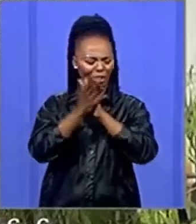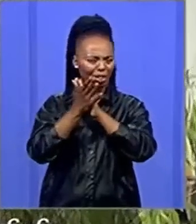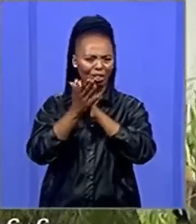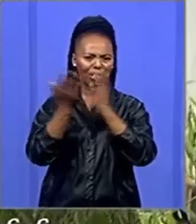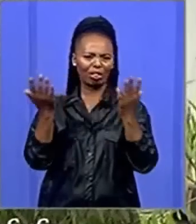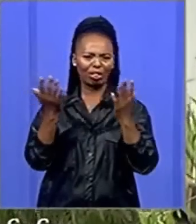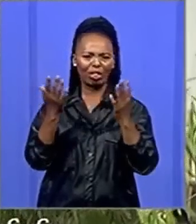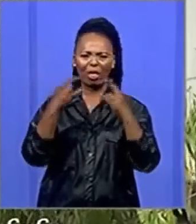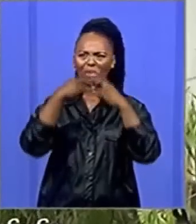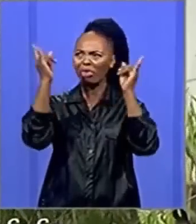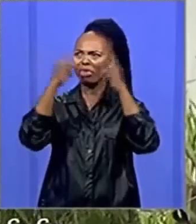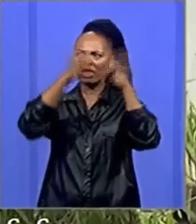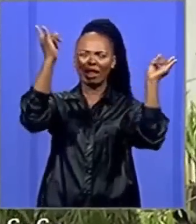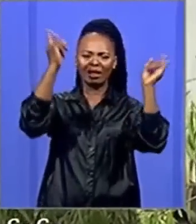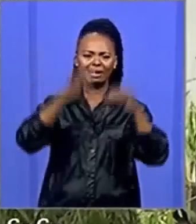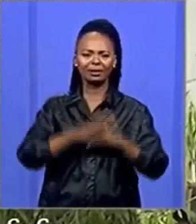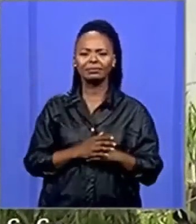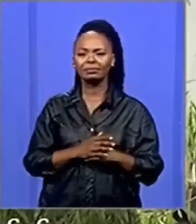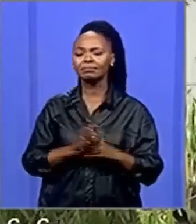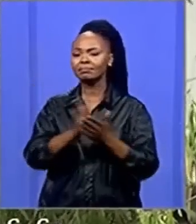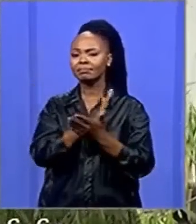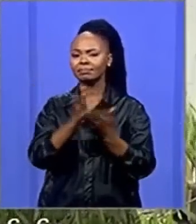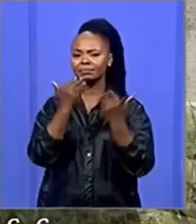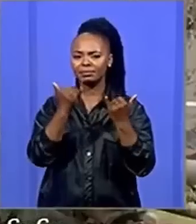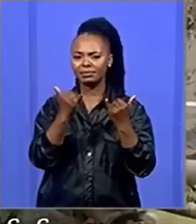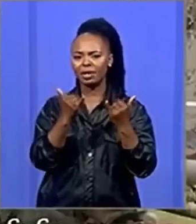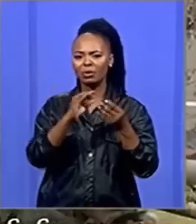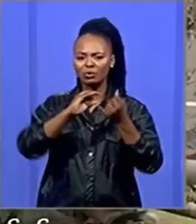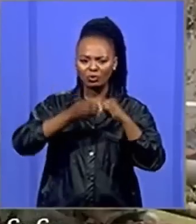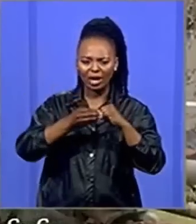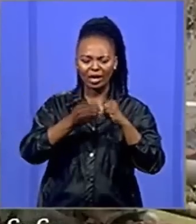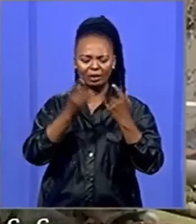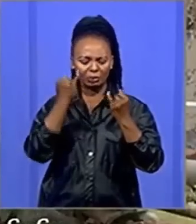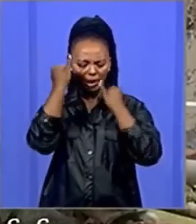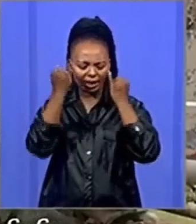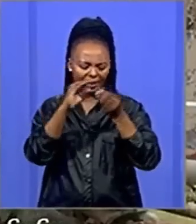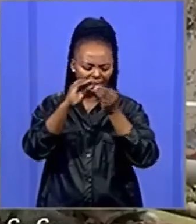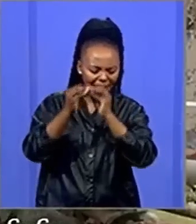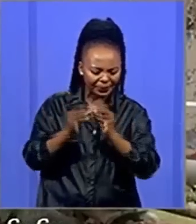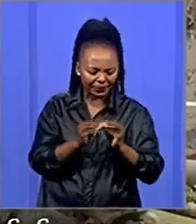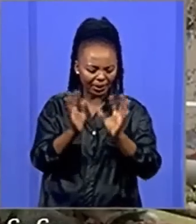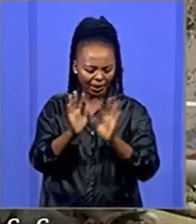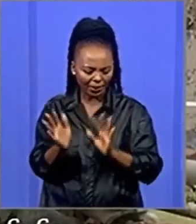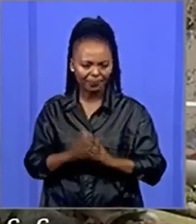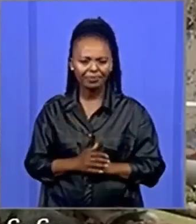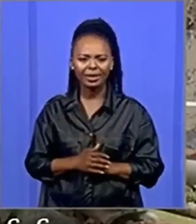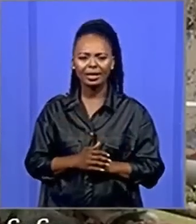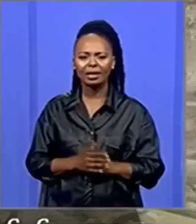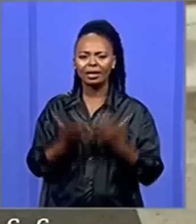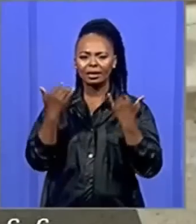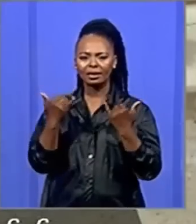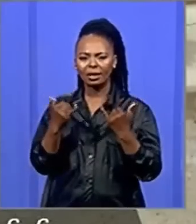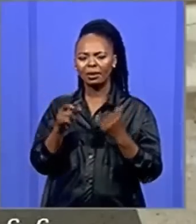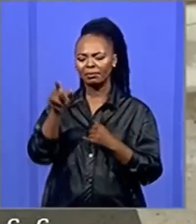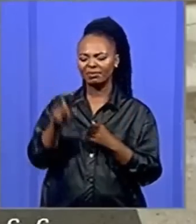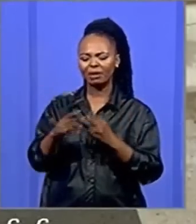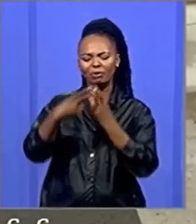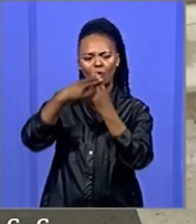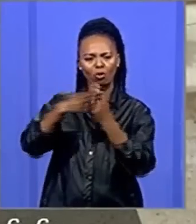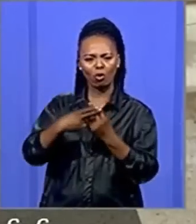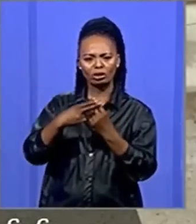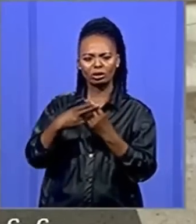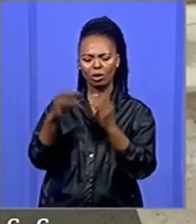nang le kabelo hlakoreng la thekolohelo ba kopanya maboko. Mokgatlo wa naha wa sefapano se sefubedu Free State le